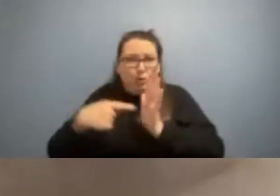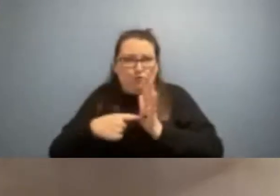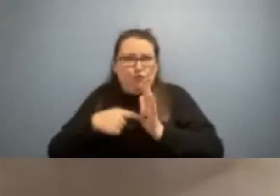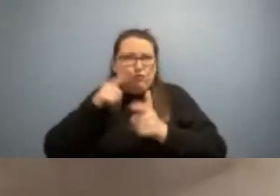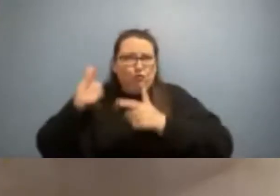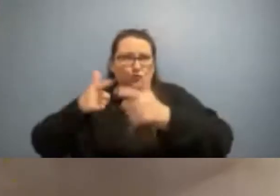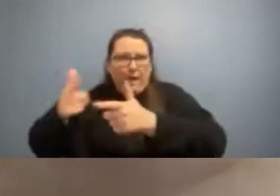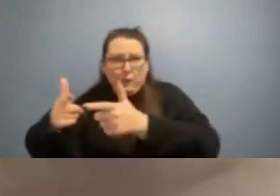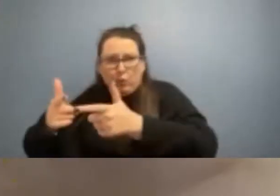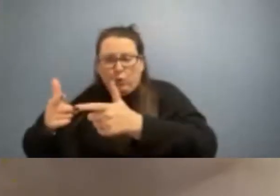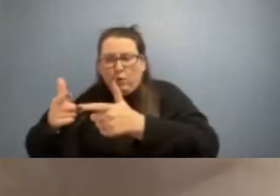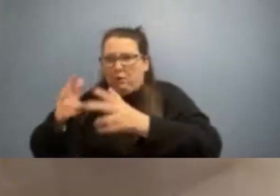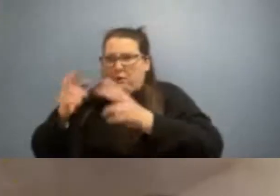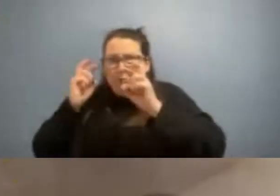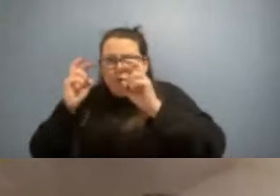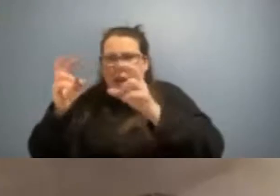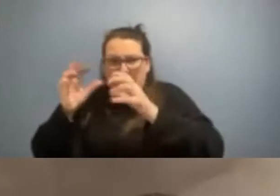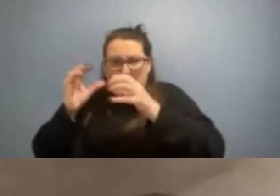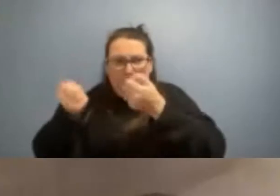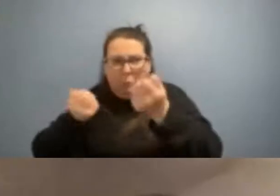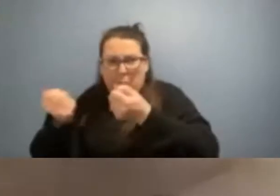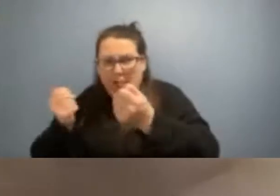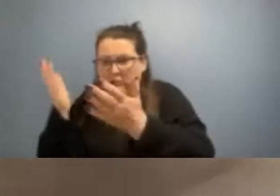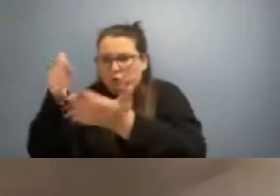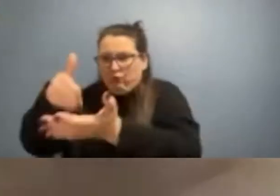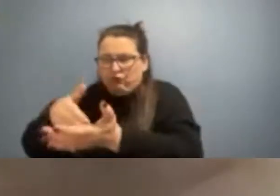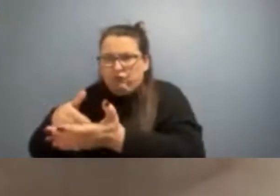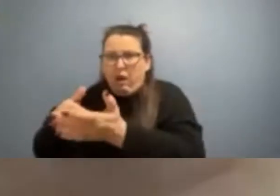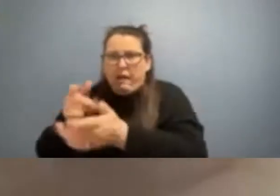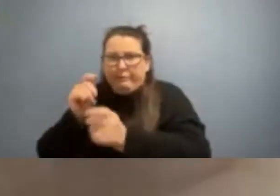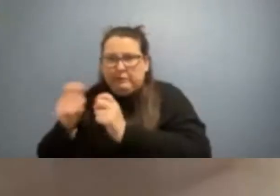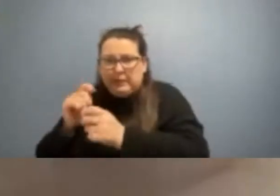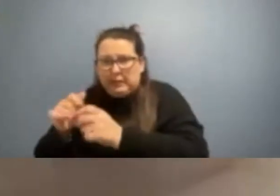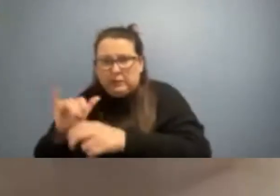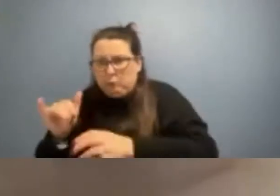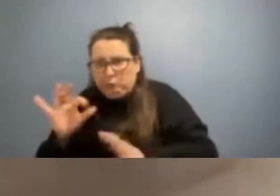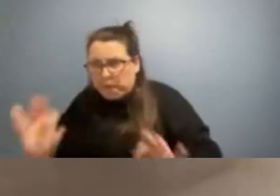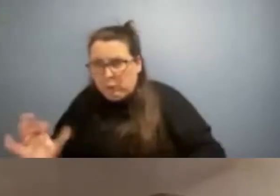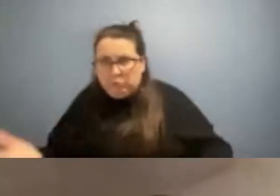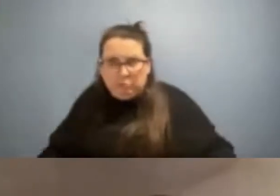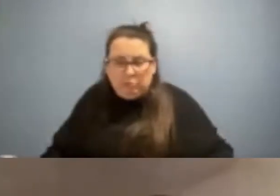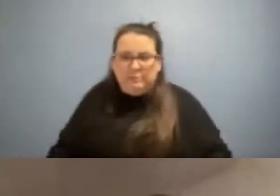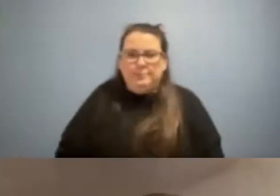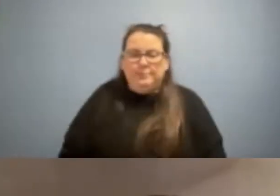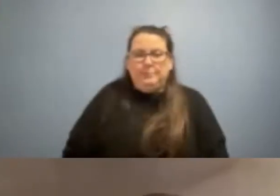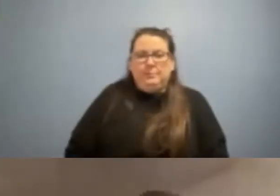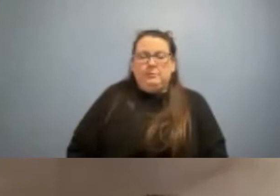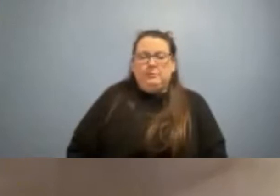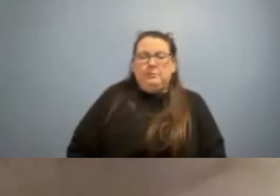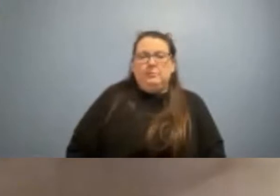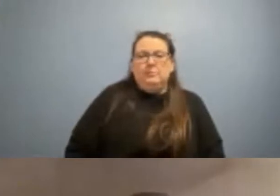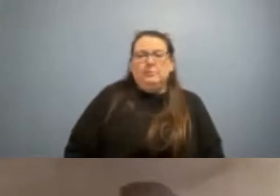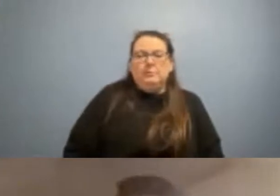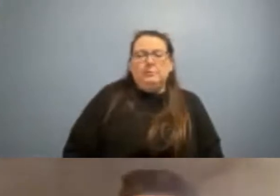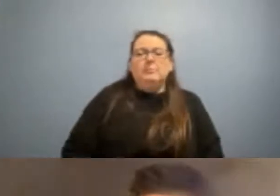one, Fong, or would you like to answer that one? If you've got, because you've got information about the call to test service, don't you? Yeah. Yes, how